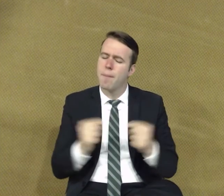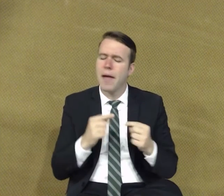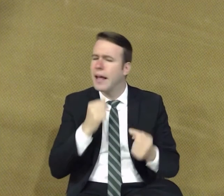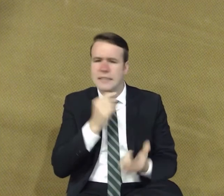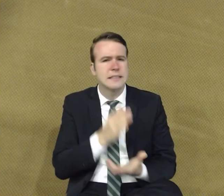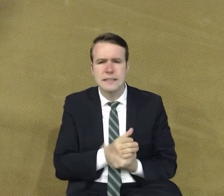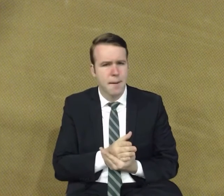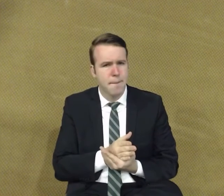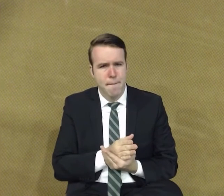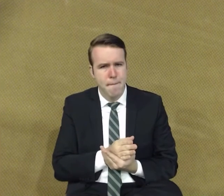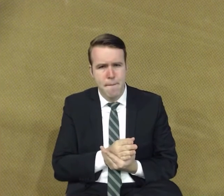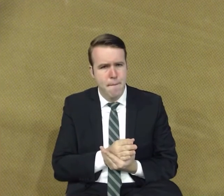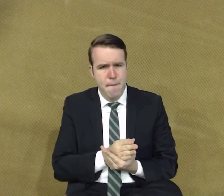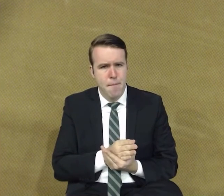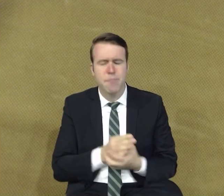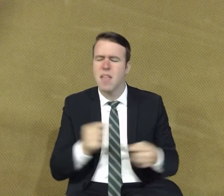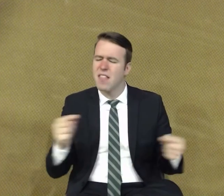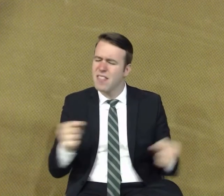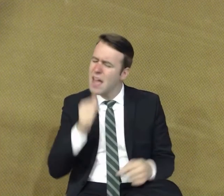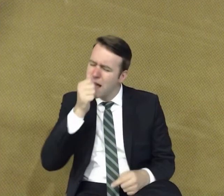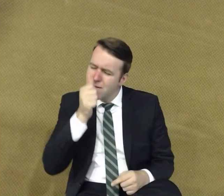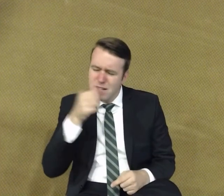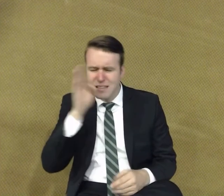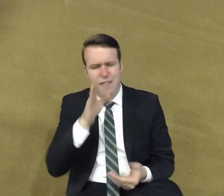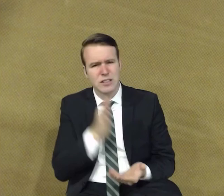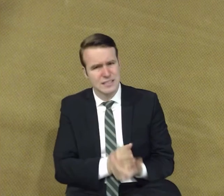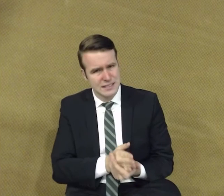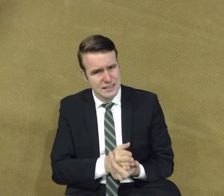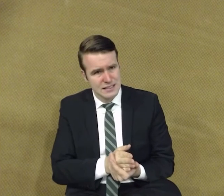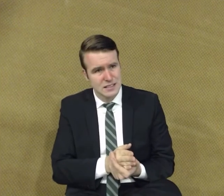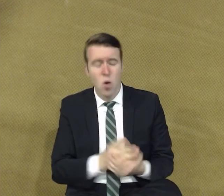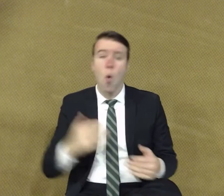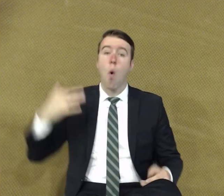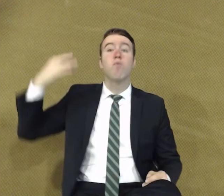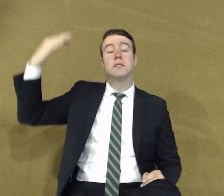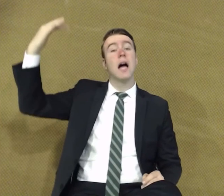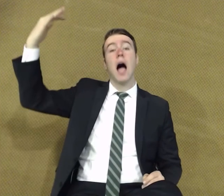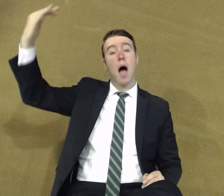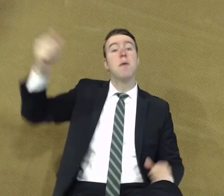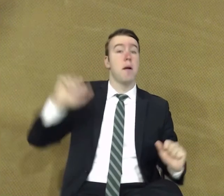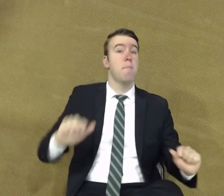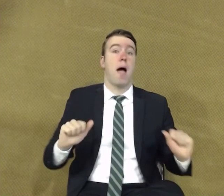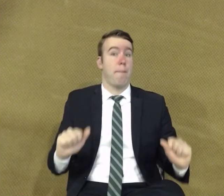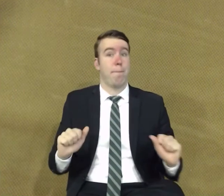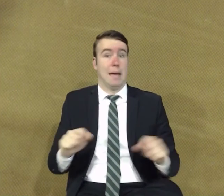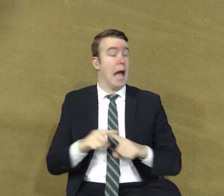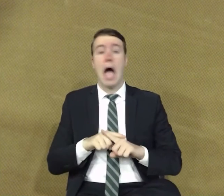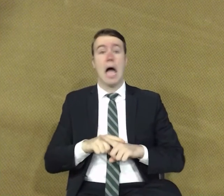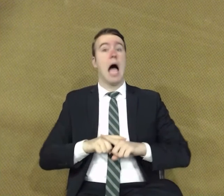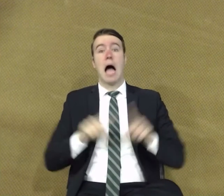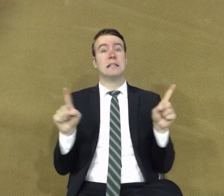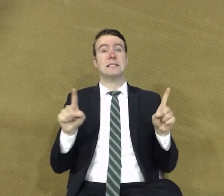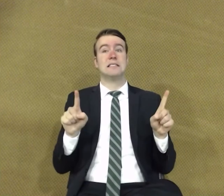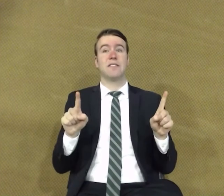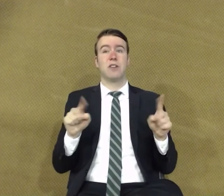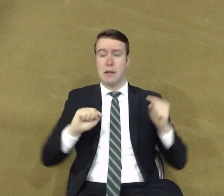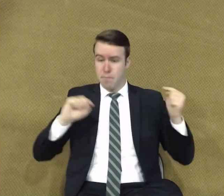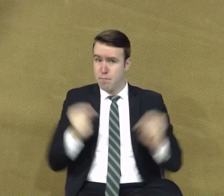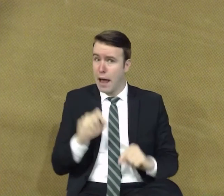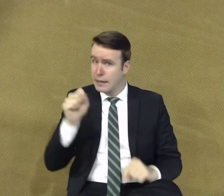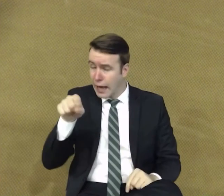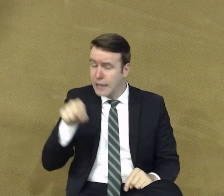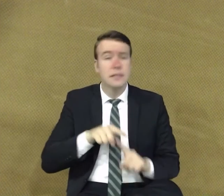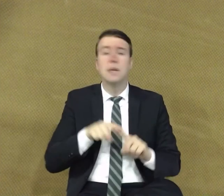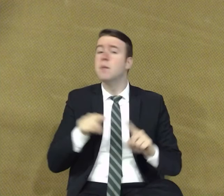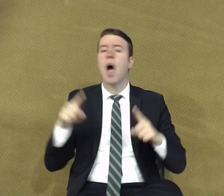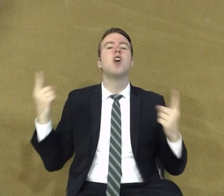never stops and the agony never ceases. Oh, over time, it may be a different little beat of pain, but